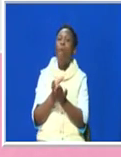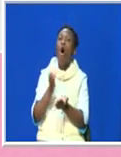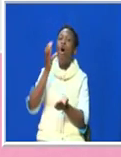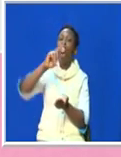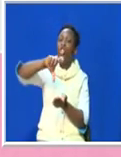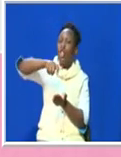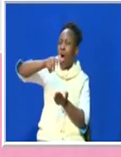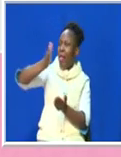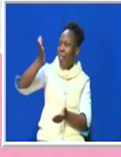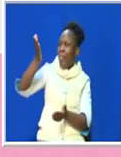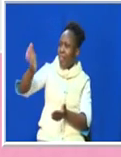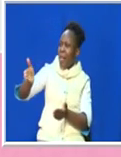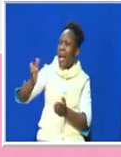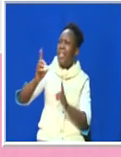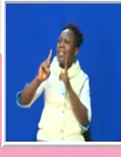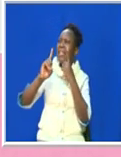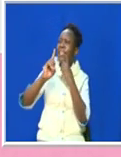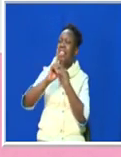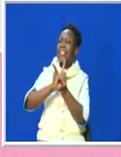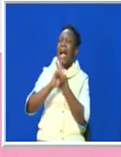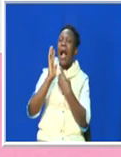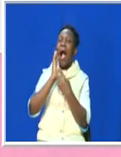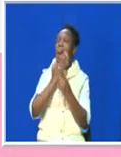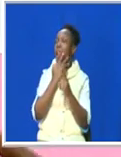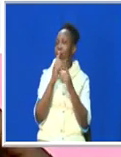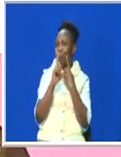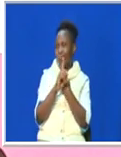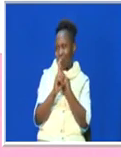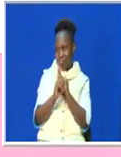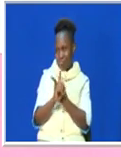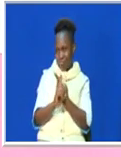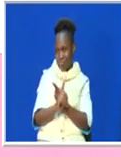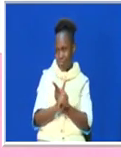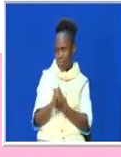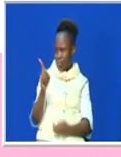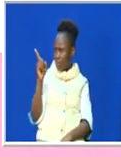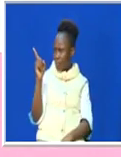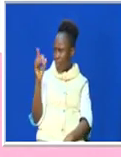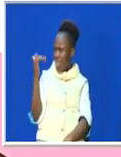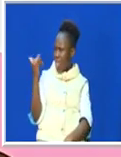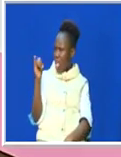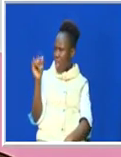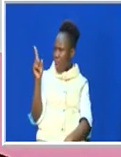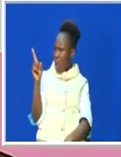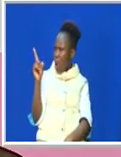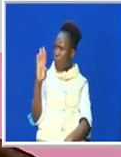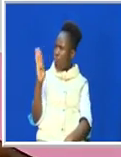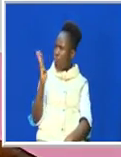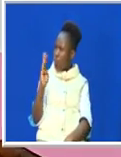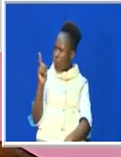bottles of different colors: yellow, blue,